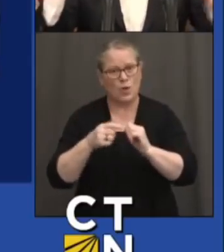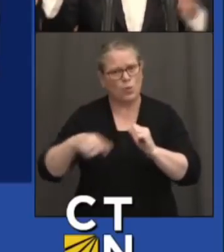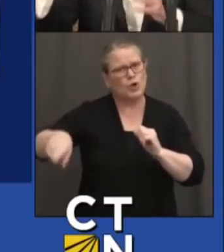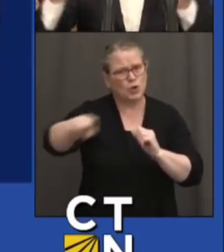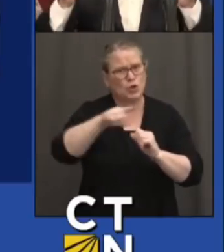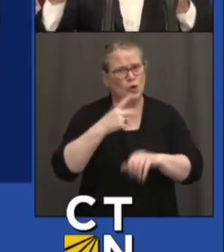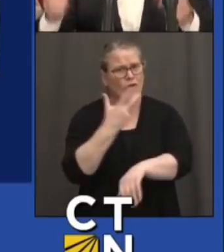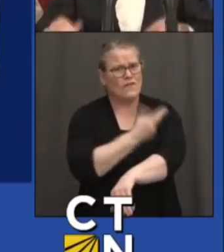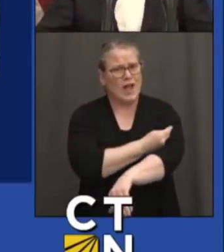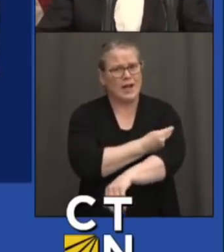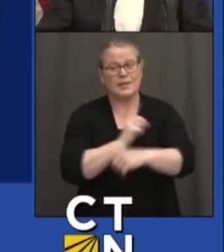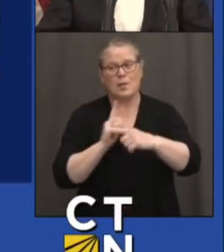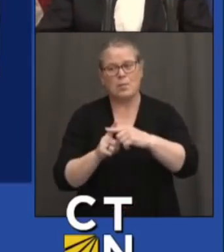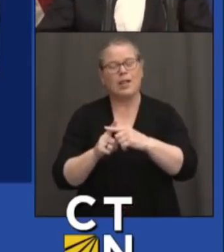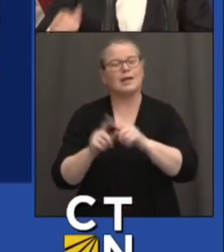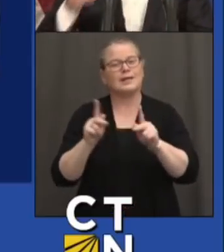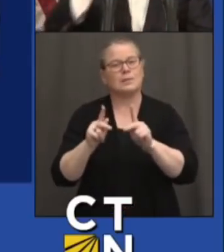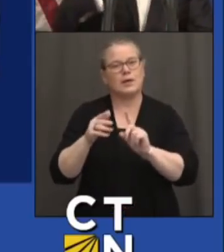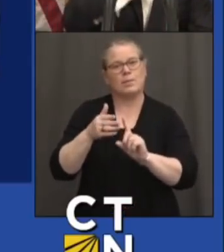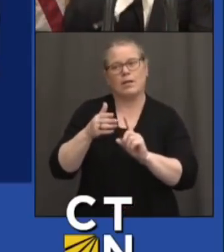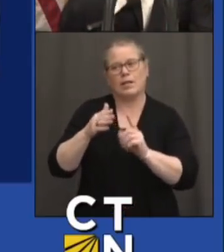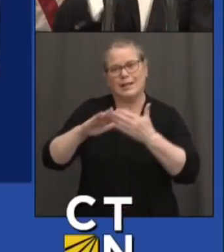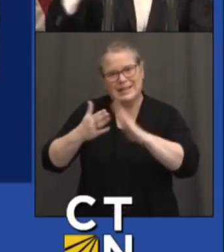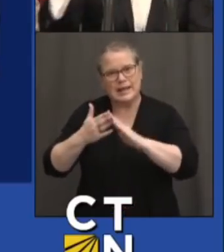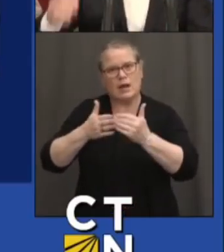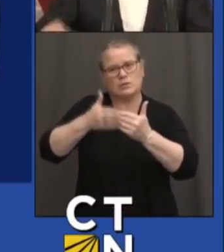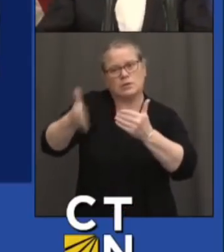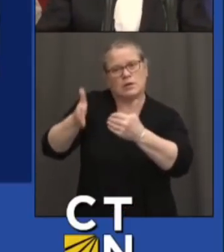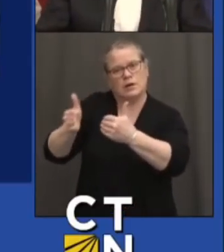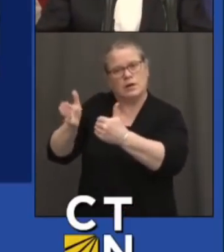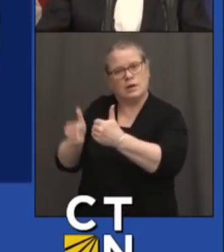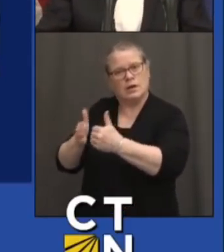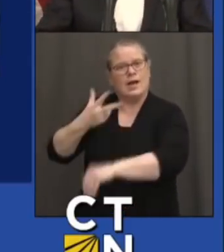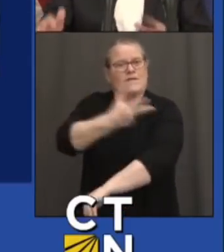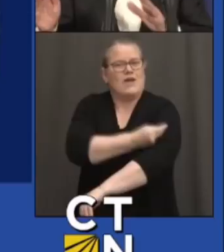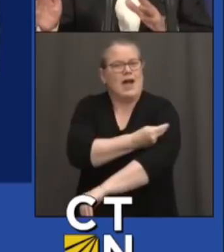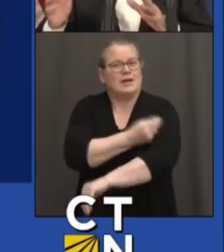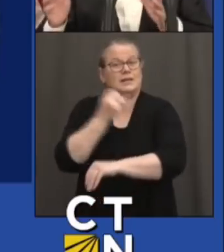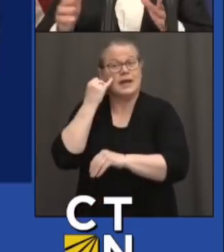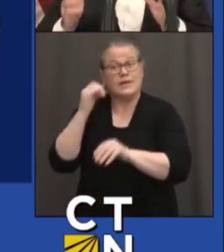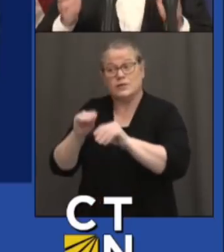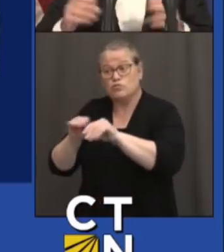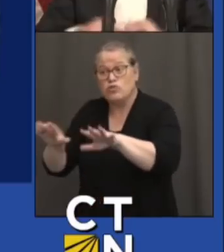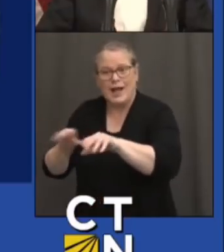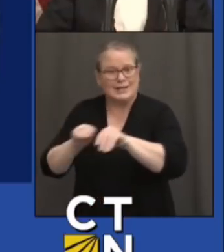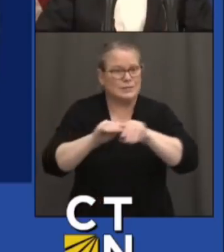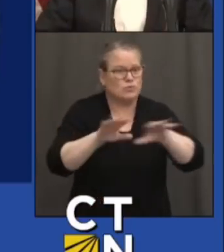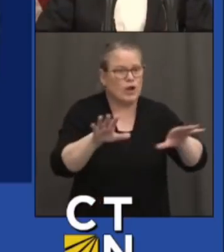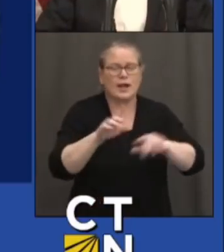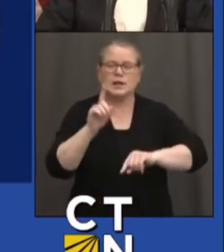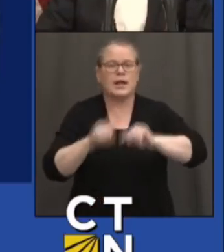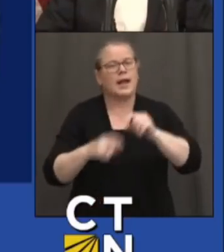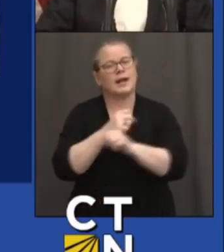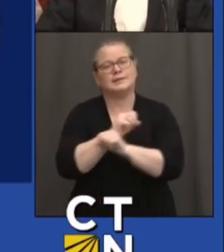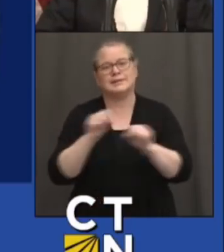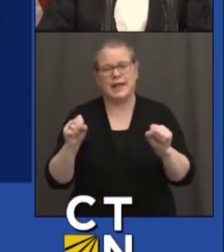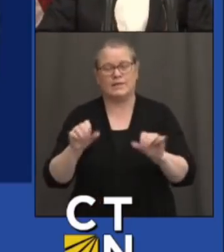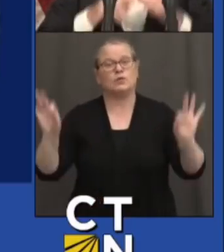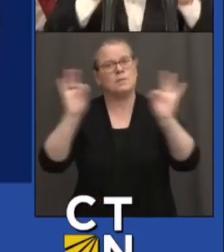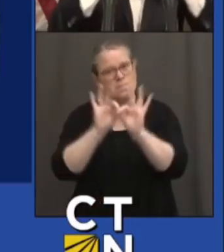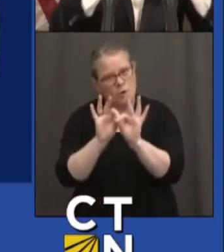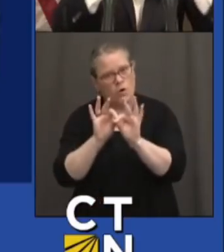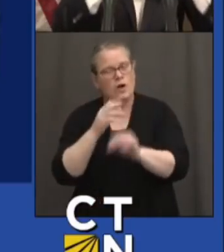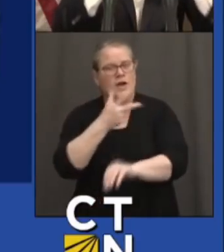and around you get vaccinated as well. If it spreads over there, nothing keeps us totally safe. So we got to